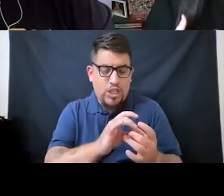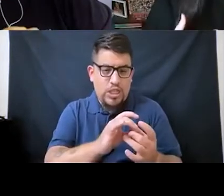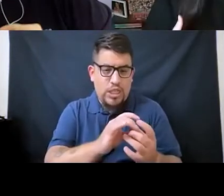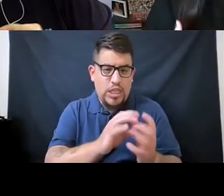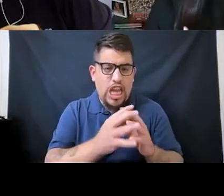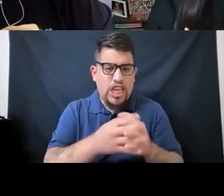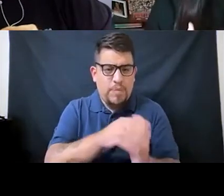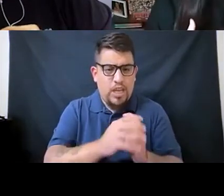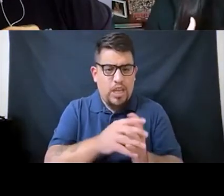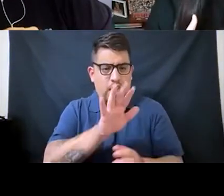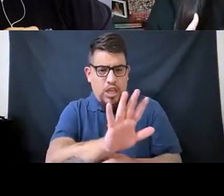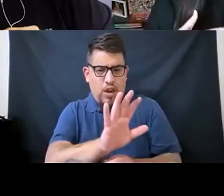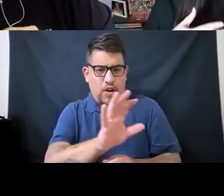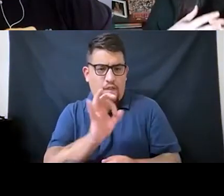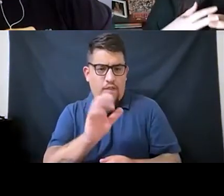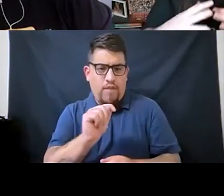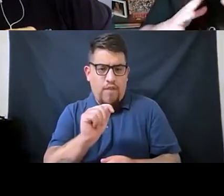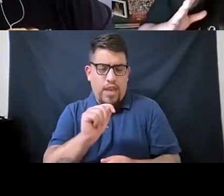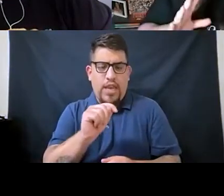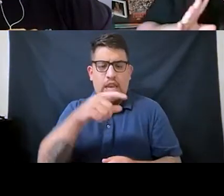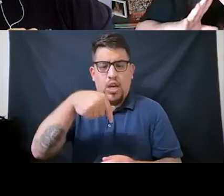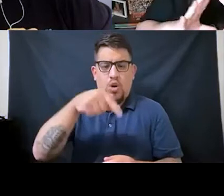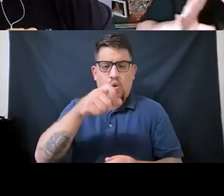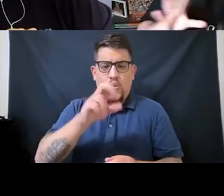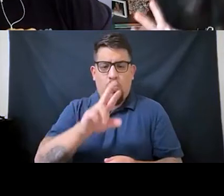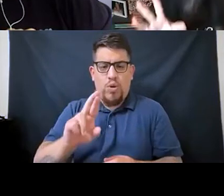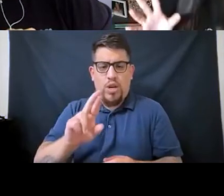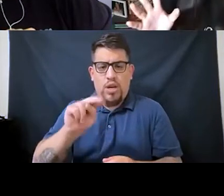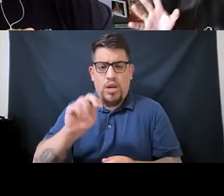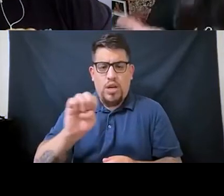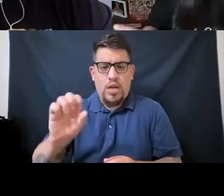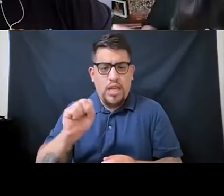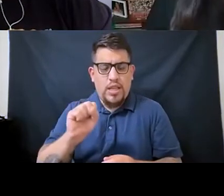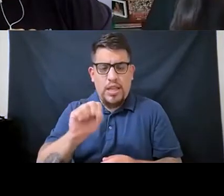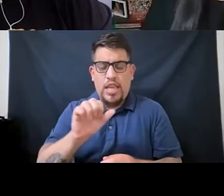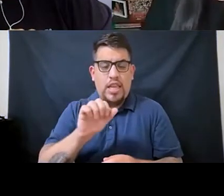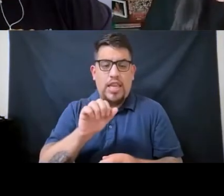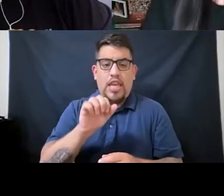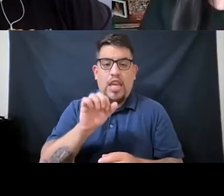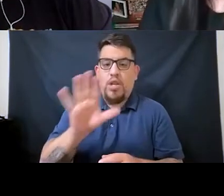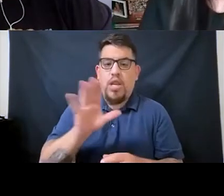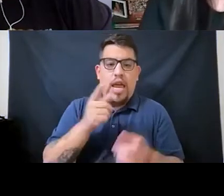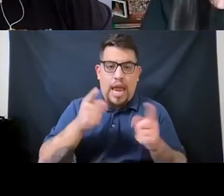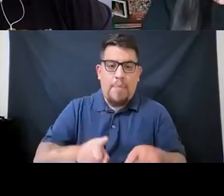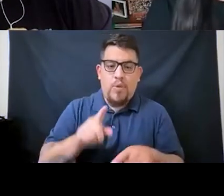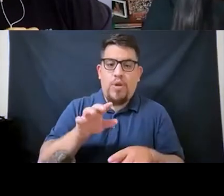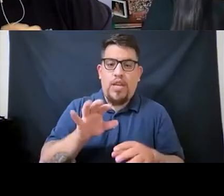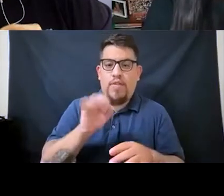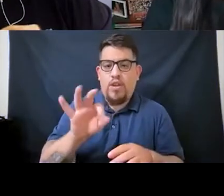their fatness and their queerness. And this anthology absolutely would not exist without their voices in